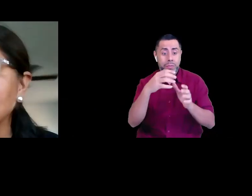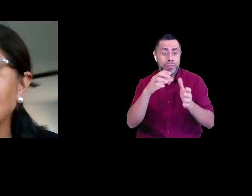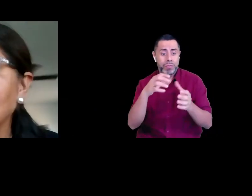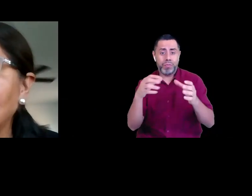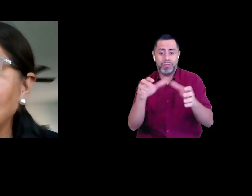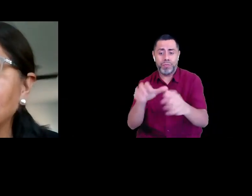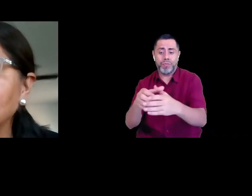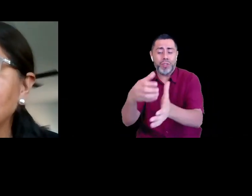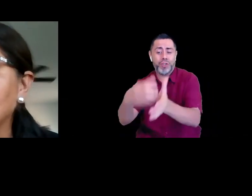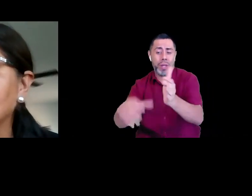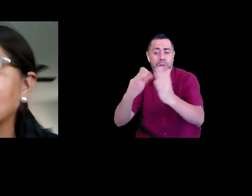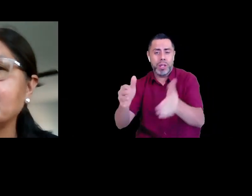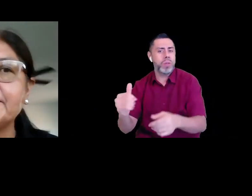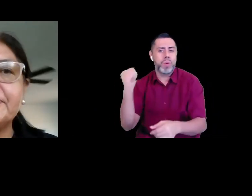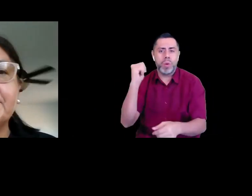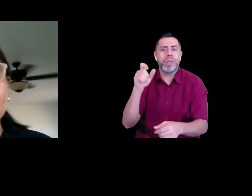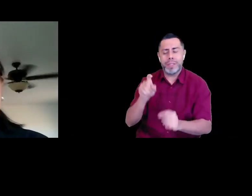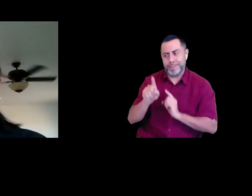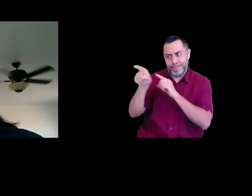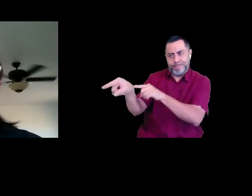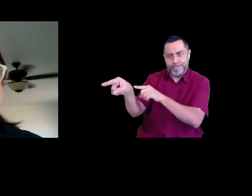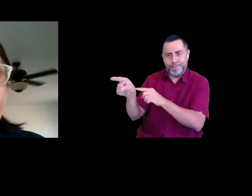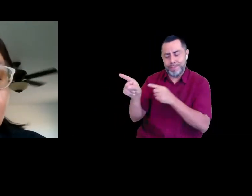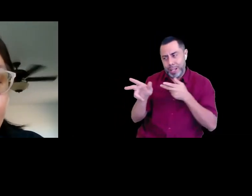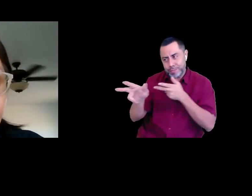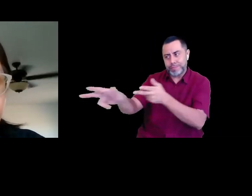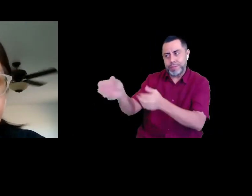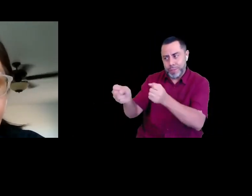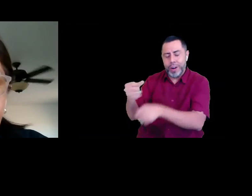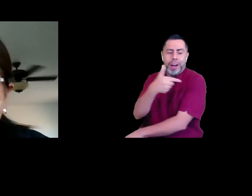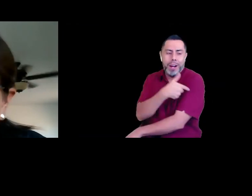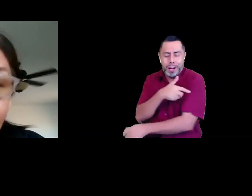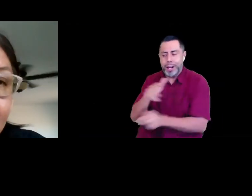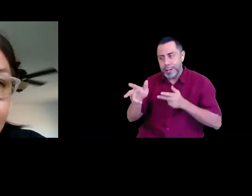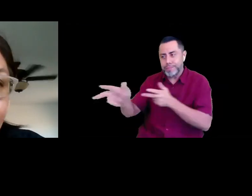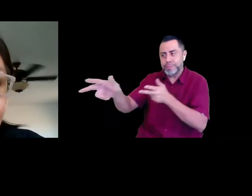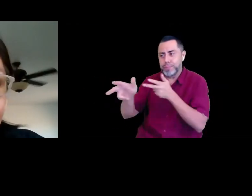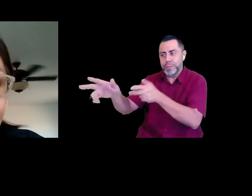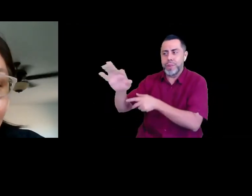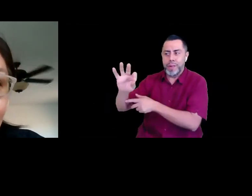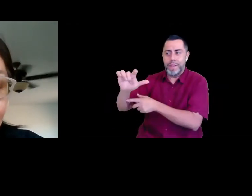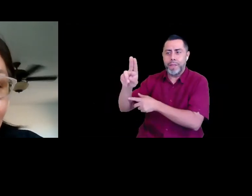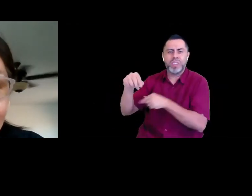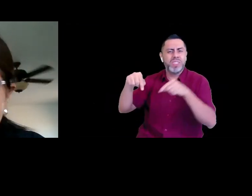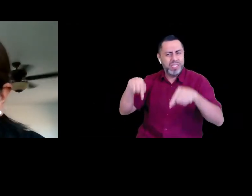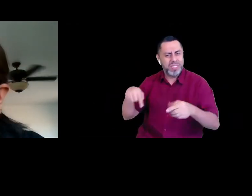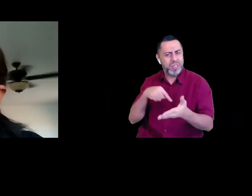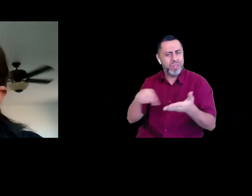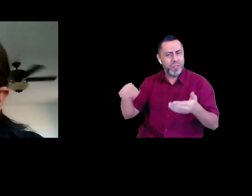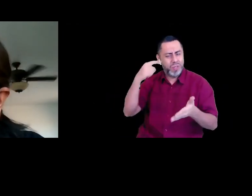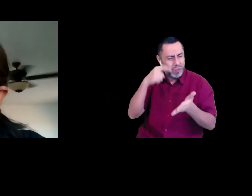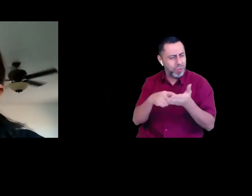excuse me, on flu shots. So, and yeah, so that's my story